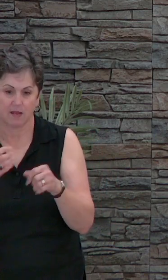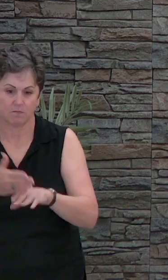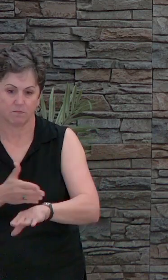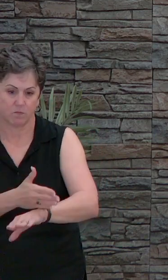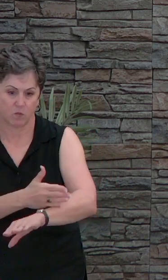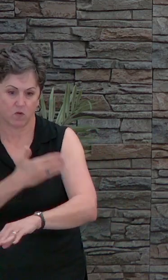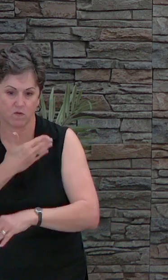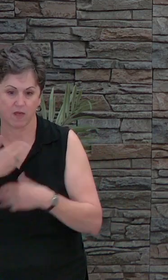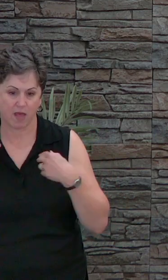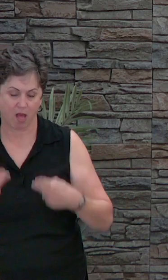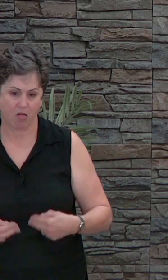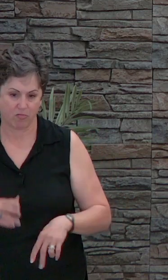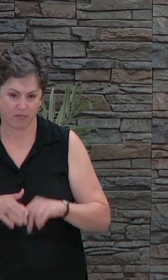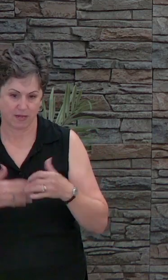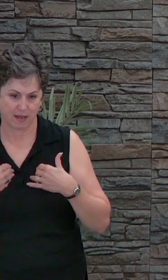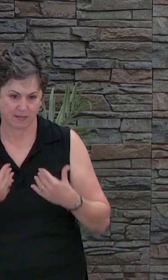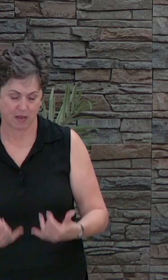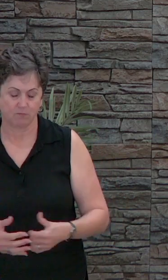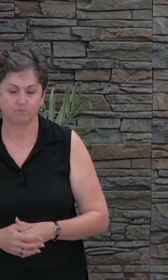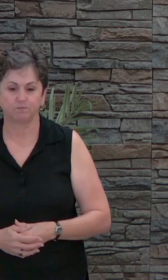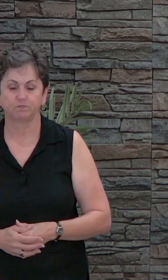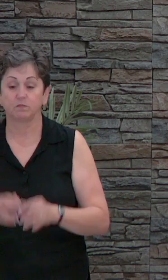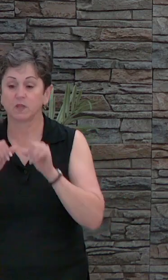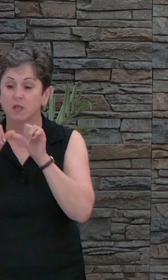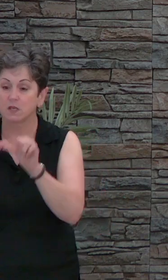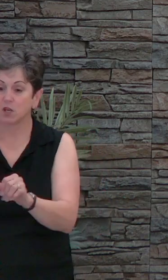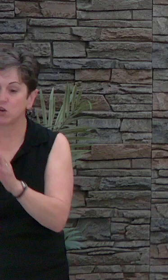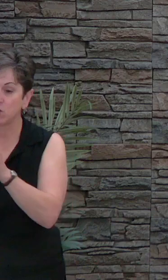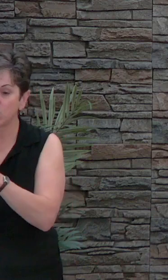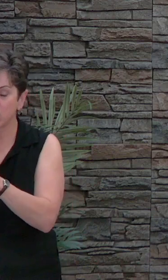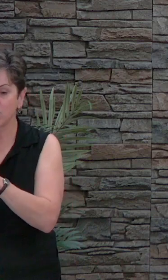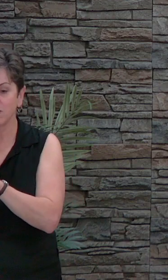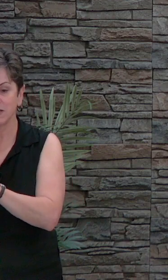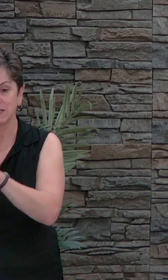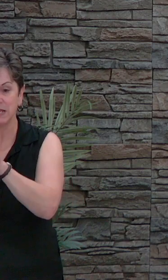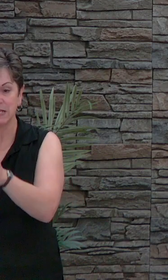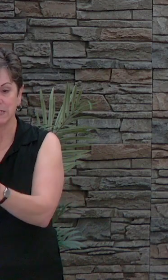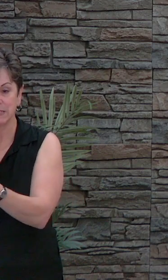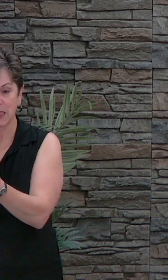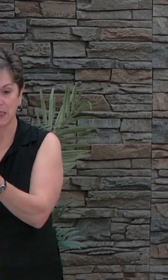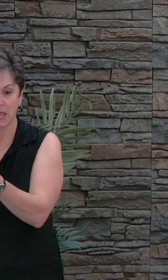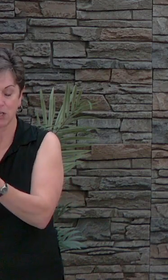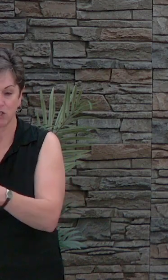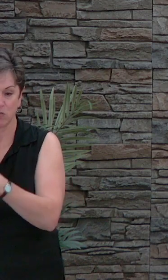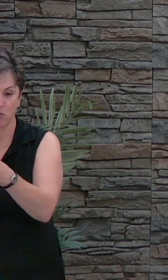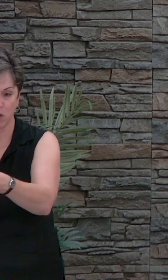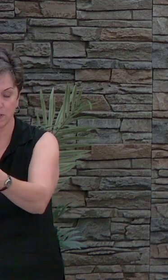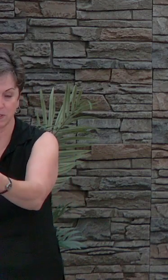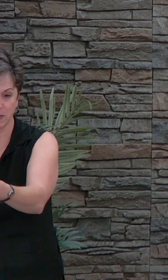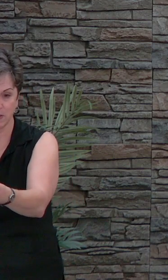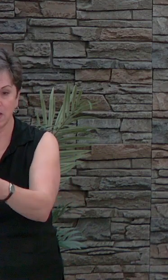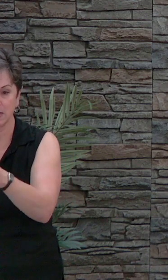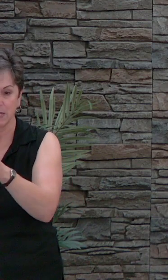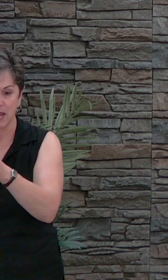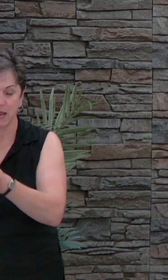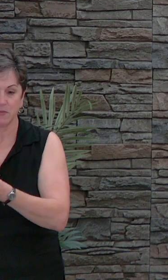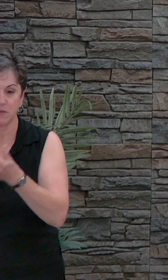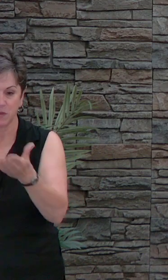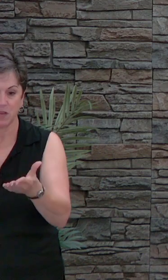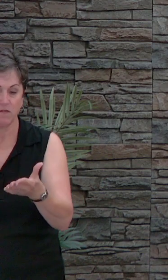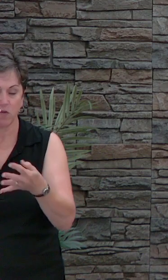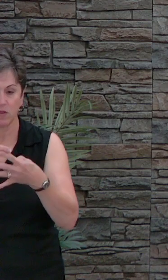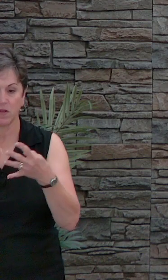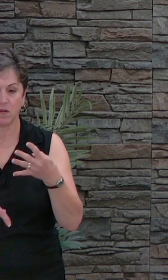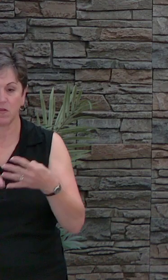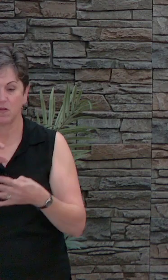health than she has presently. Continued prayers for the deacon selection process. Names submitted for